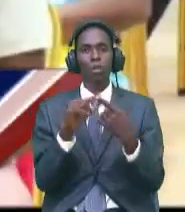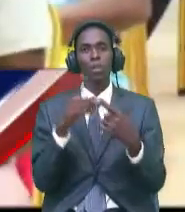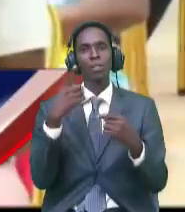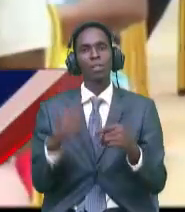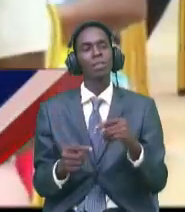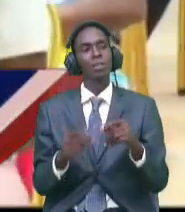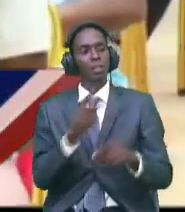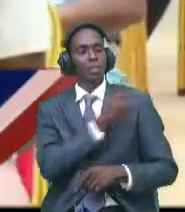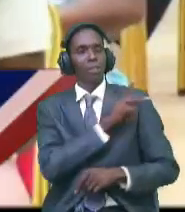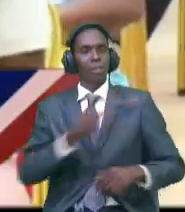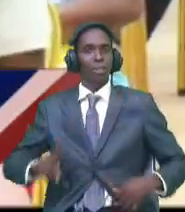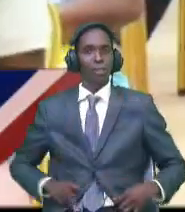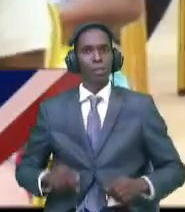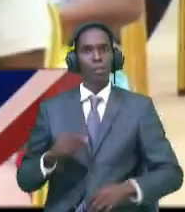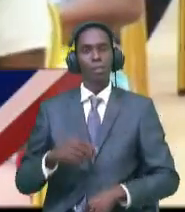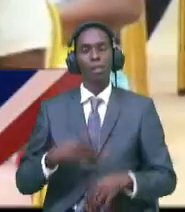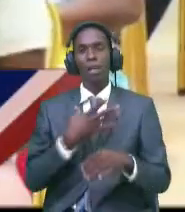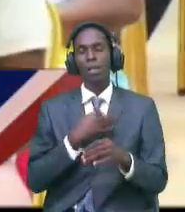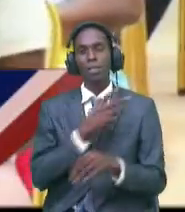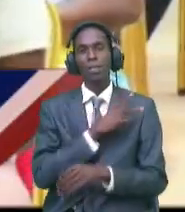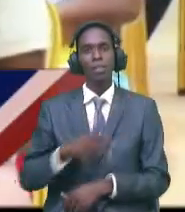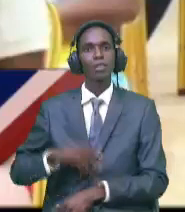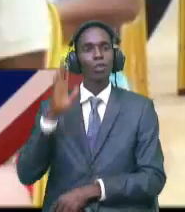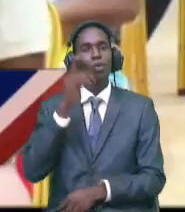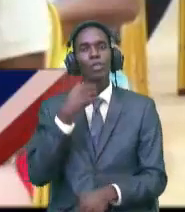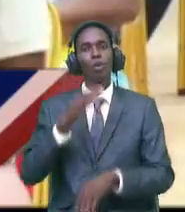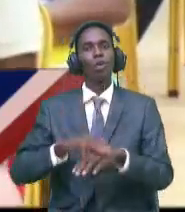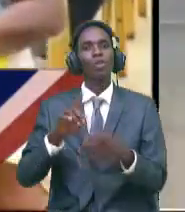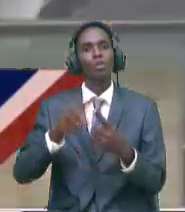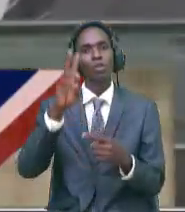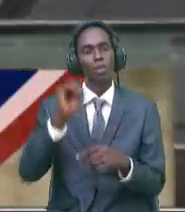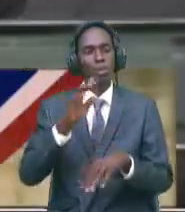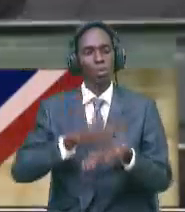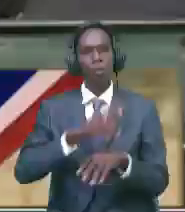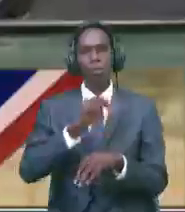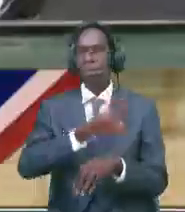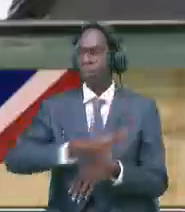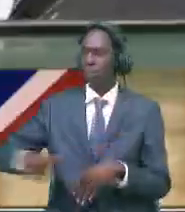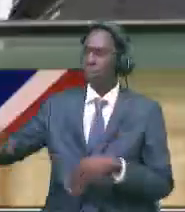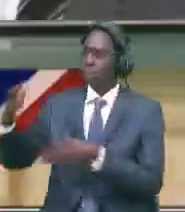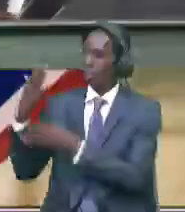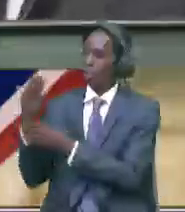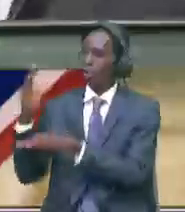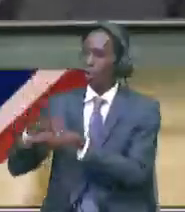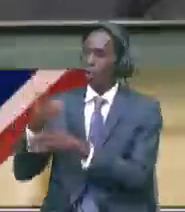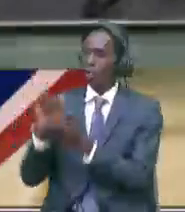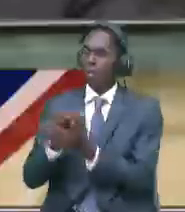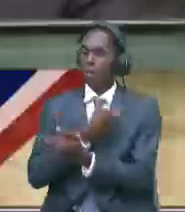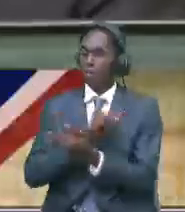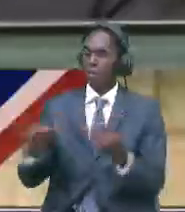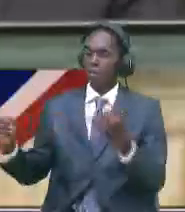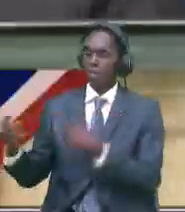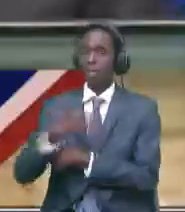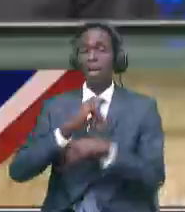Saints, then shall the King say unto them on his right hand, on that final day, I